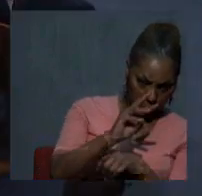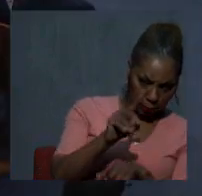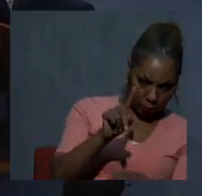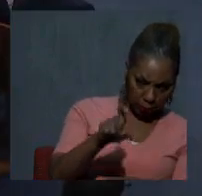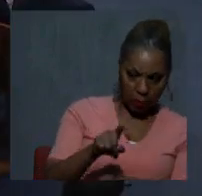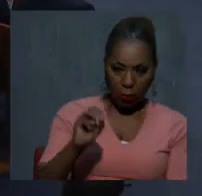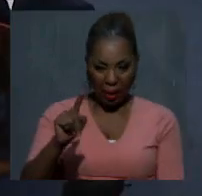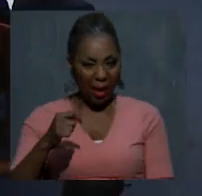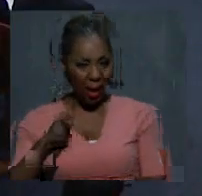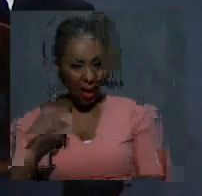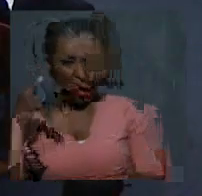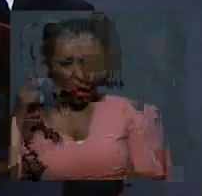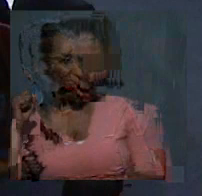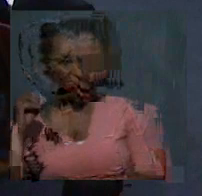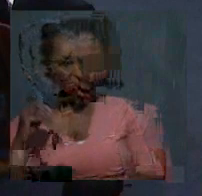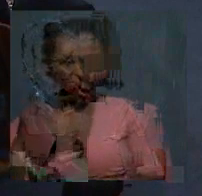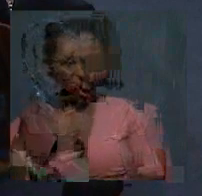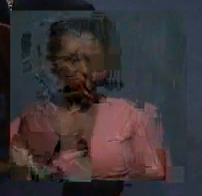I believe.